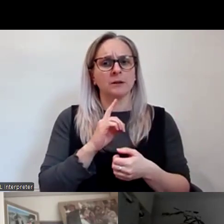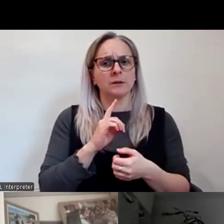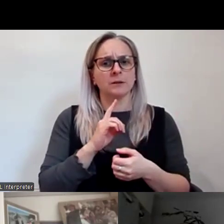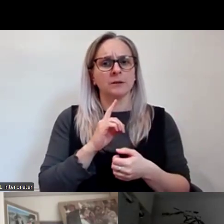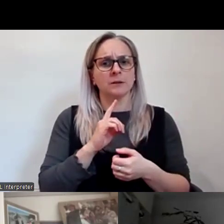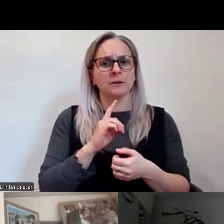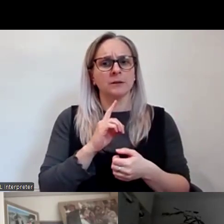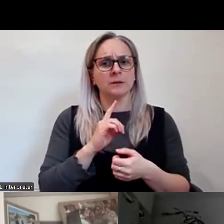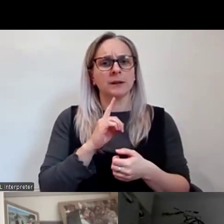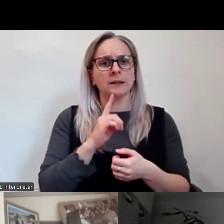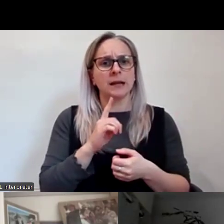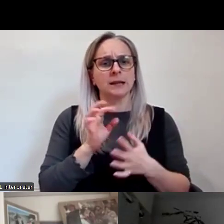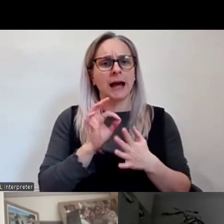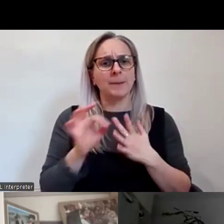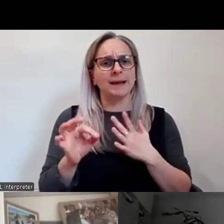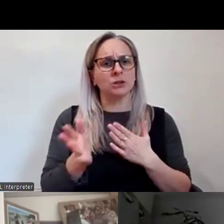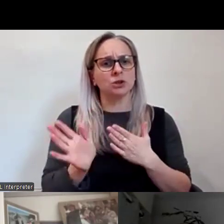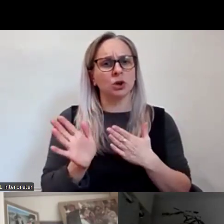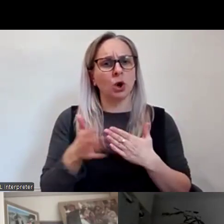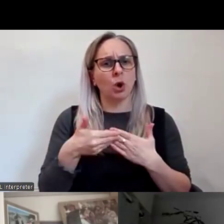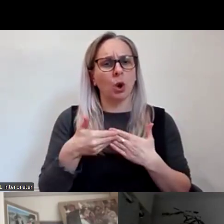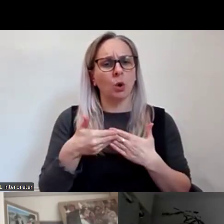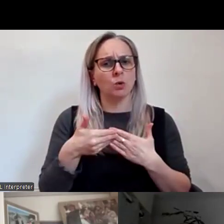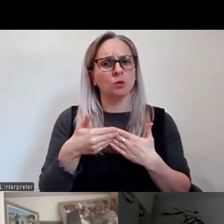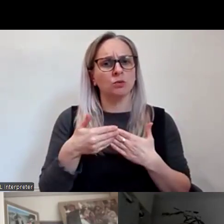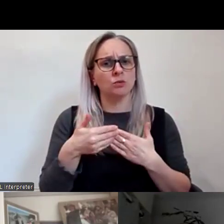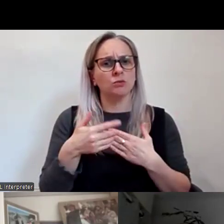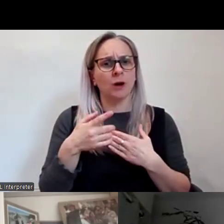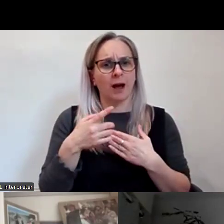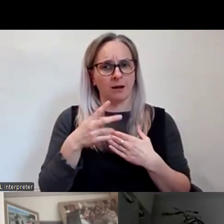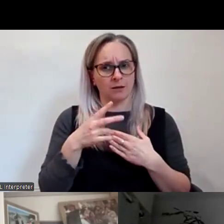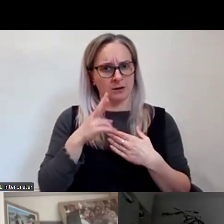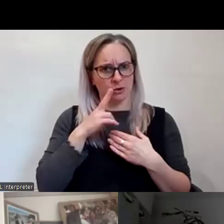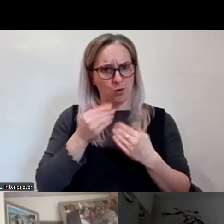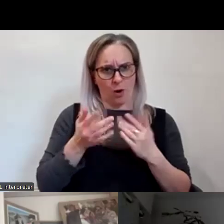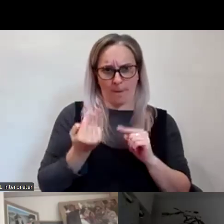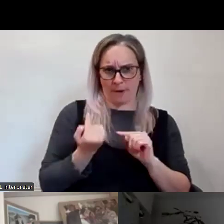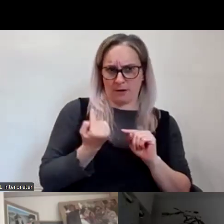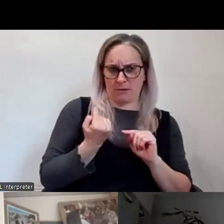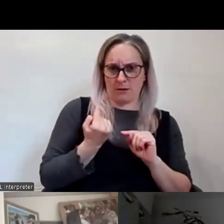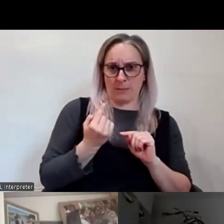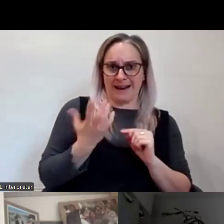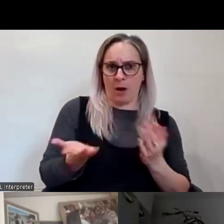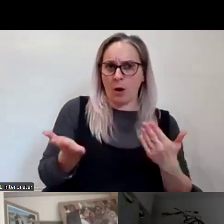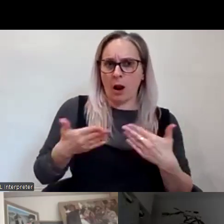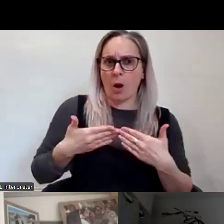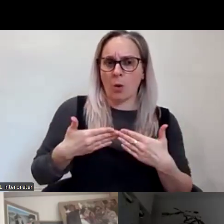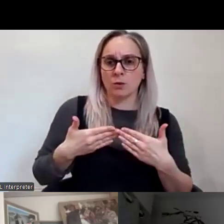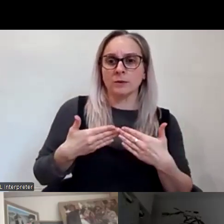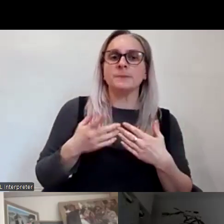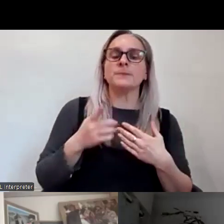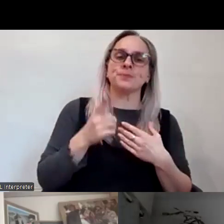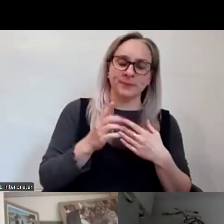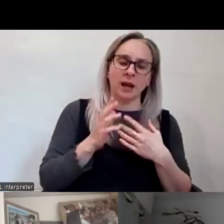the application is closed. I saw the Clore Fellowship open just a few days ago, so I was wondering. Yes, the timeline for